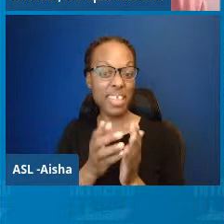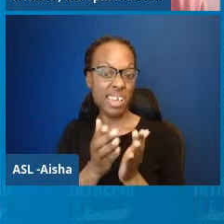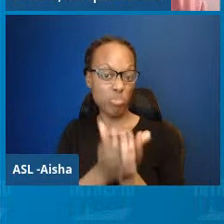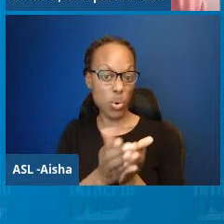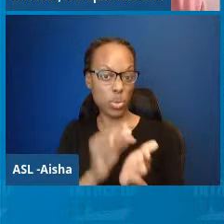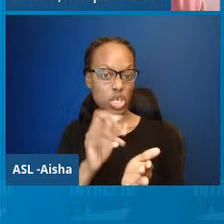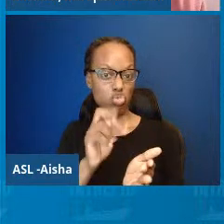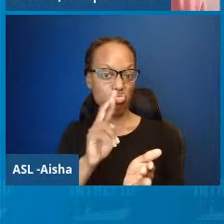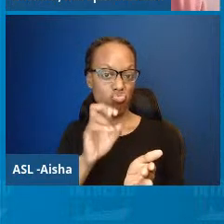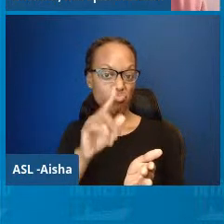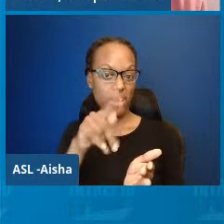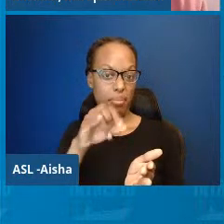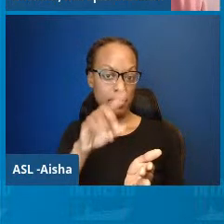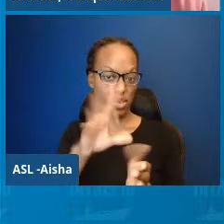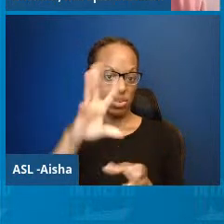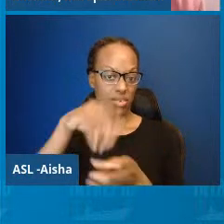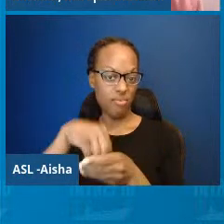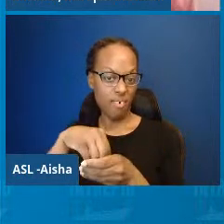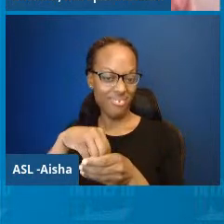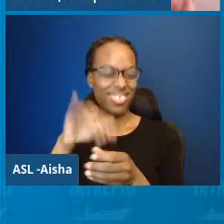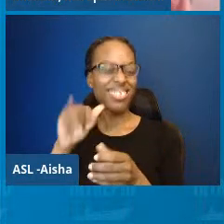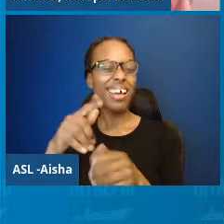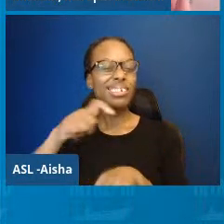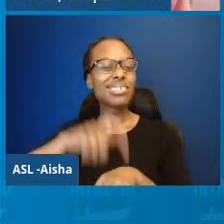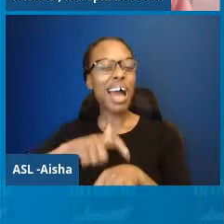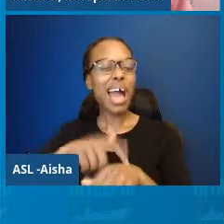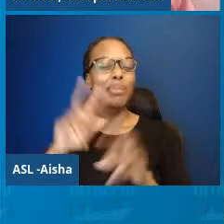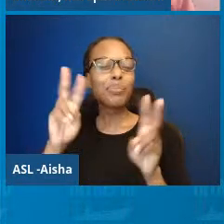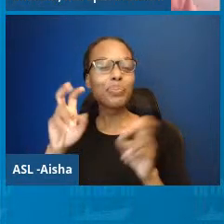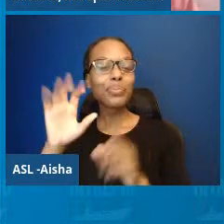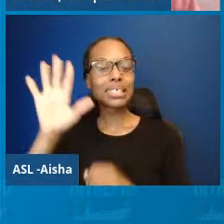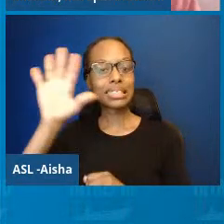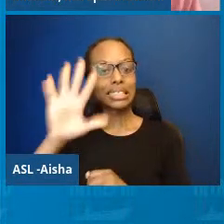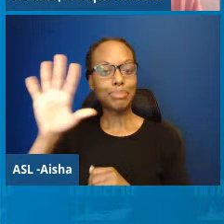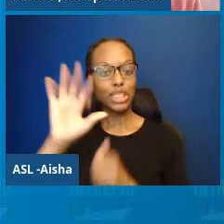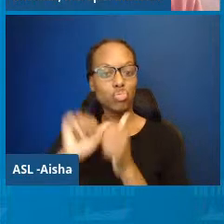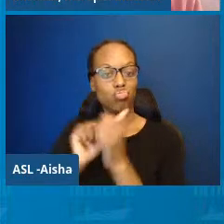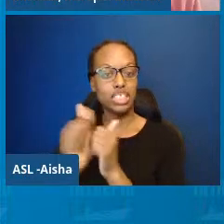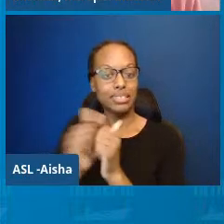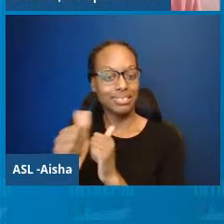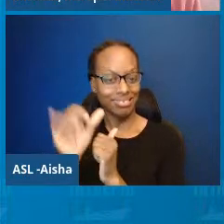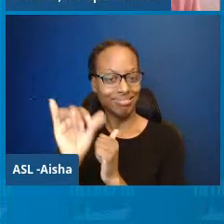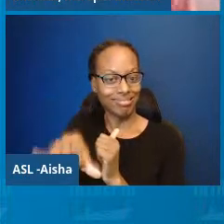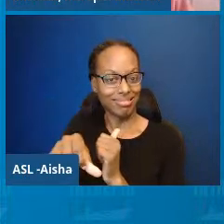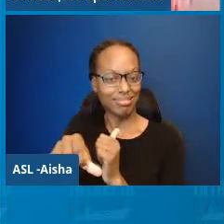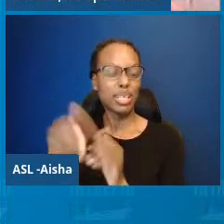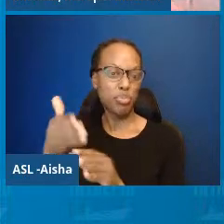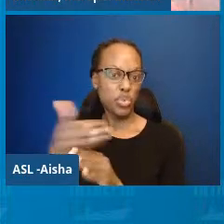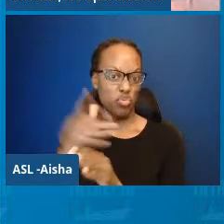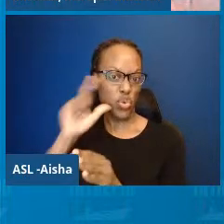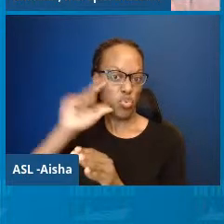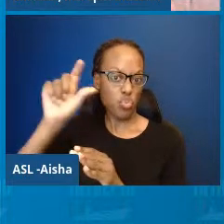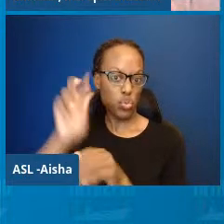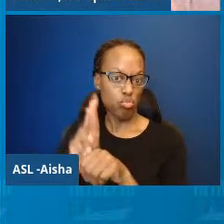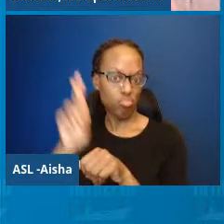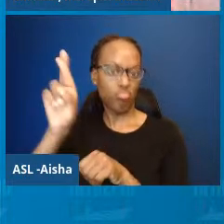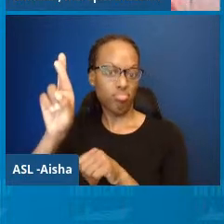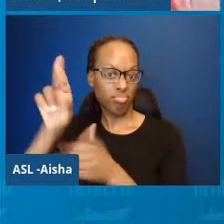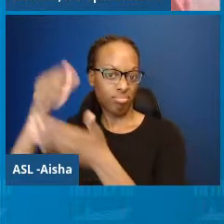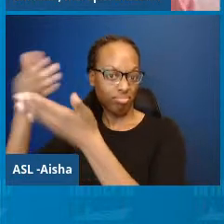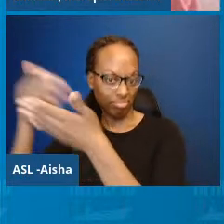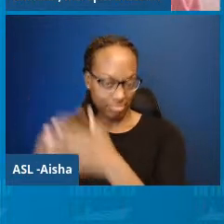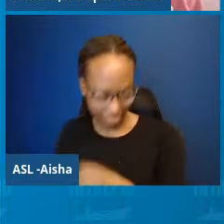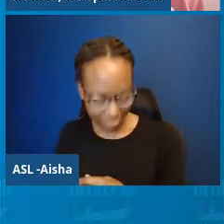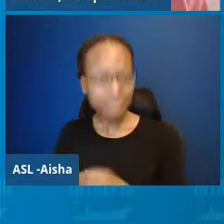moon. Now, the second mission involved 2 other people.